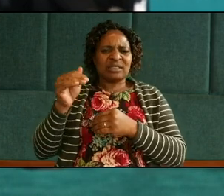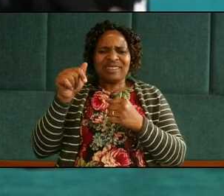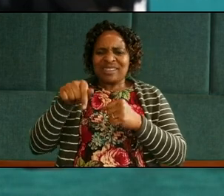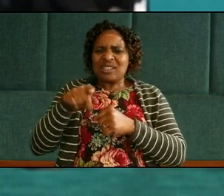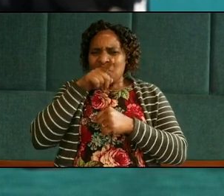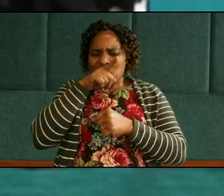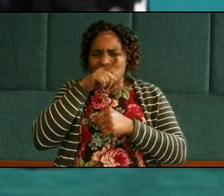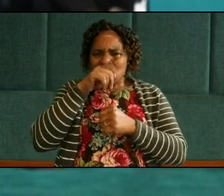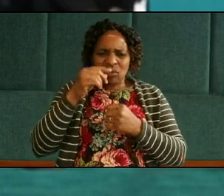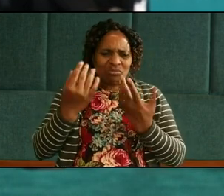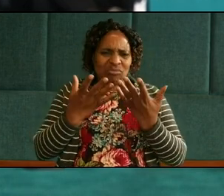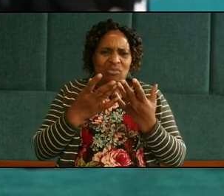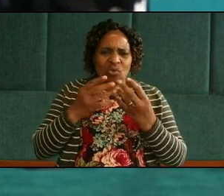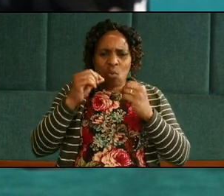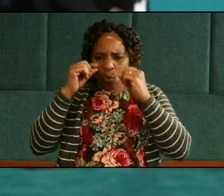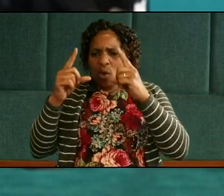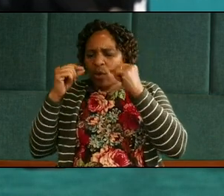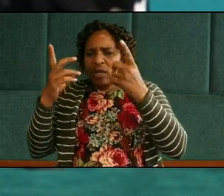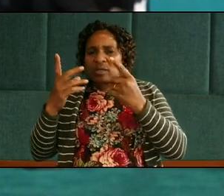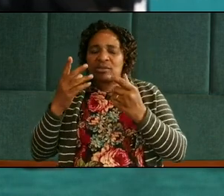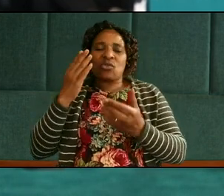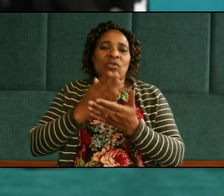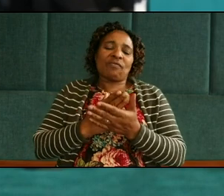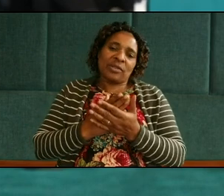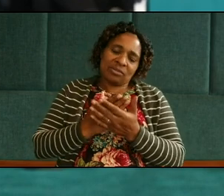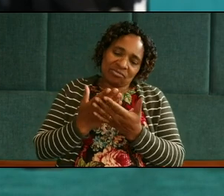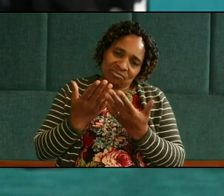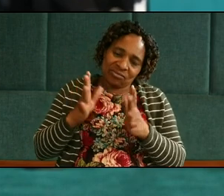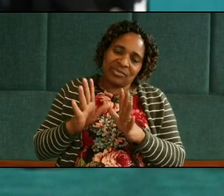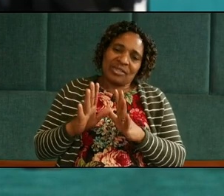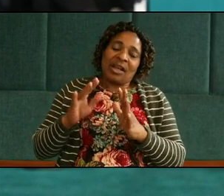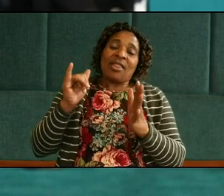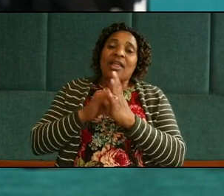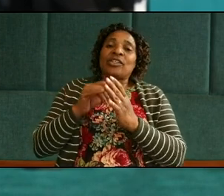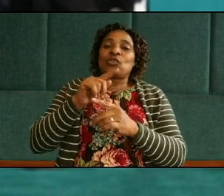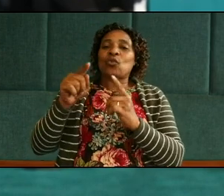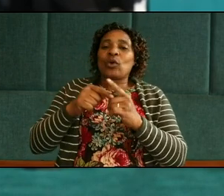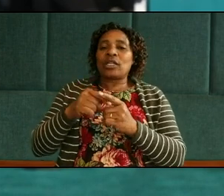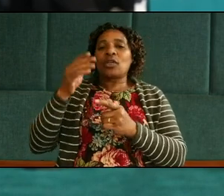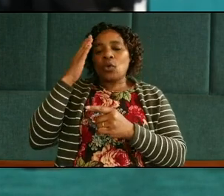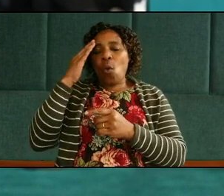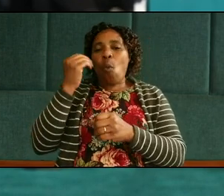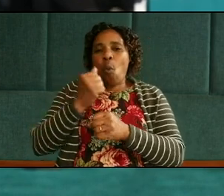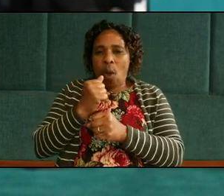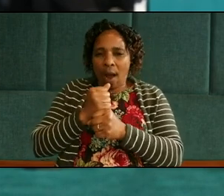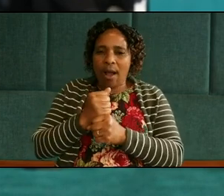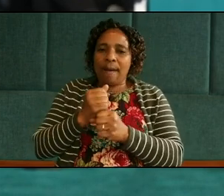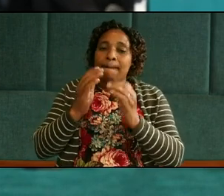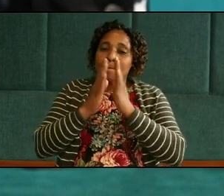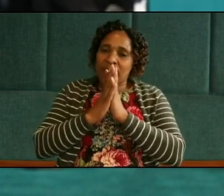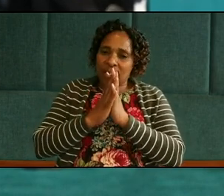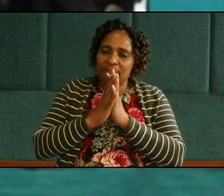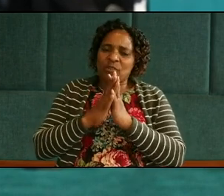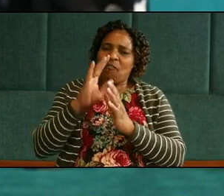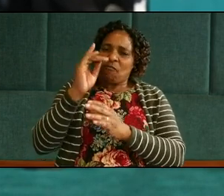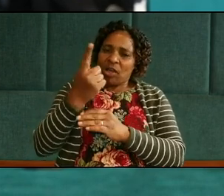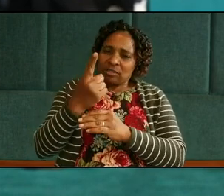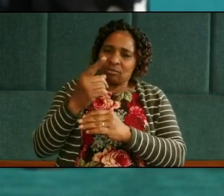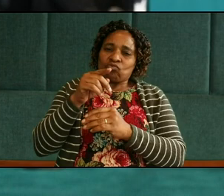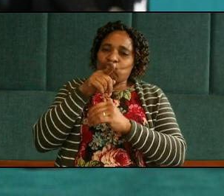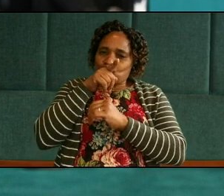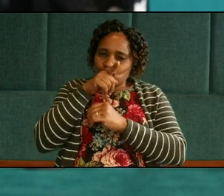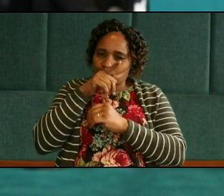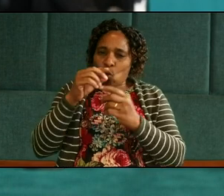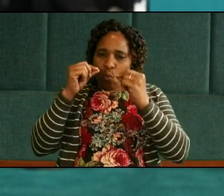that had woken him up, and he confirmed it. And that's when she knew how prayer works. First, the mosquito woke up Maris,